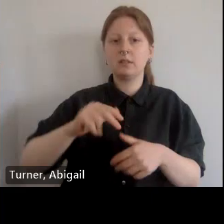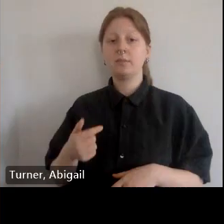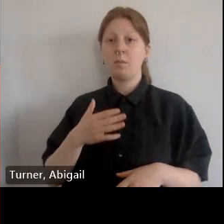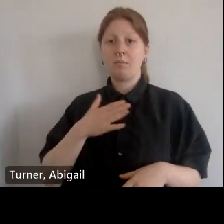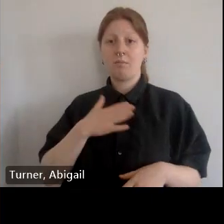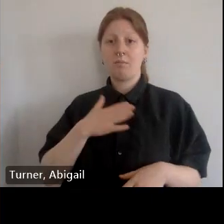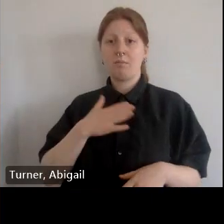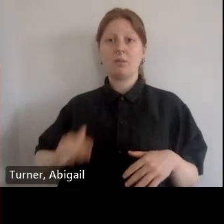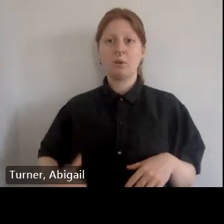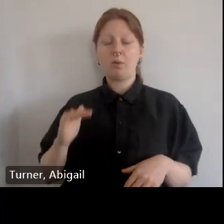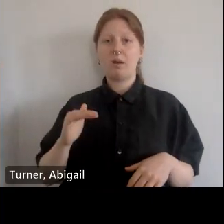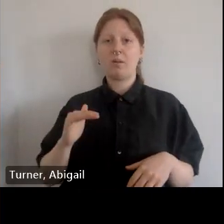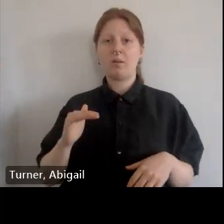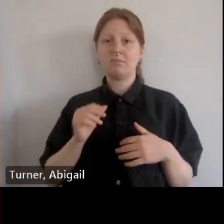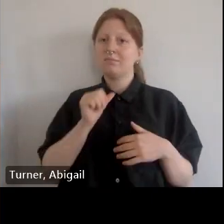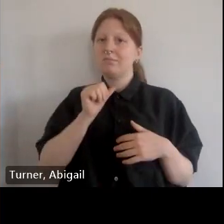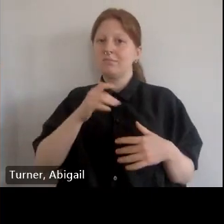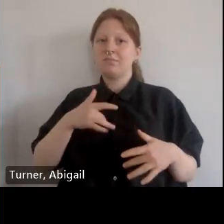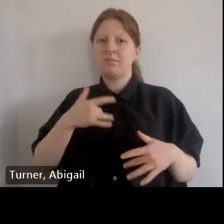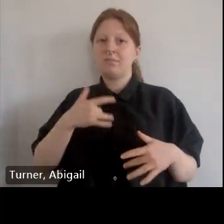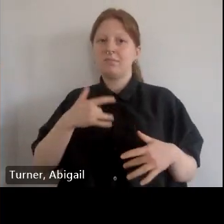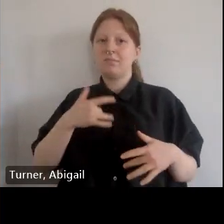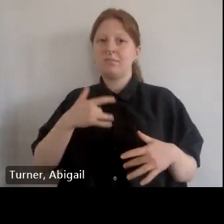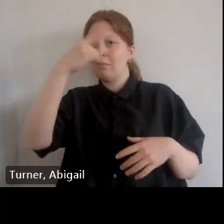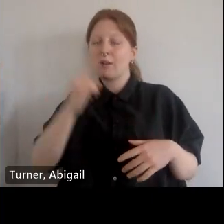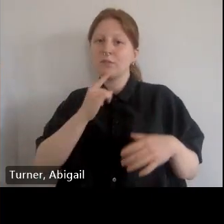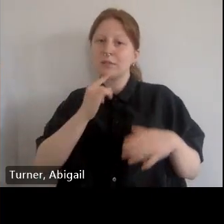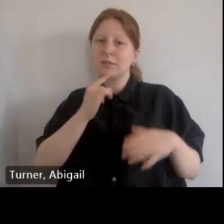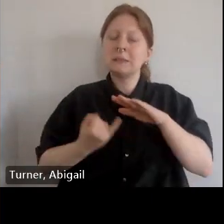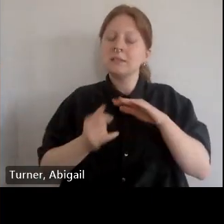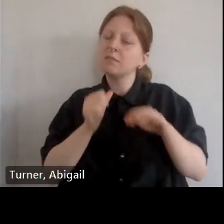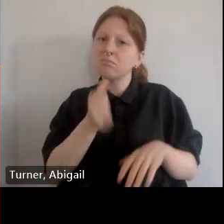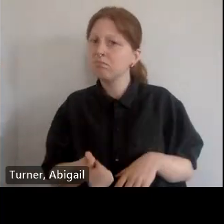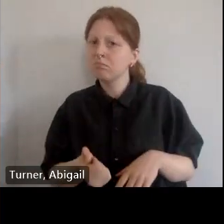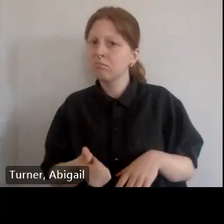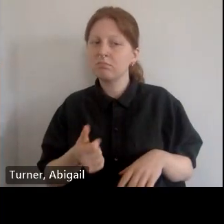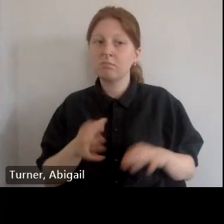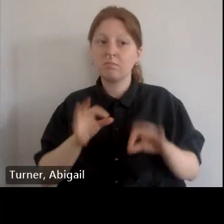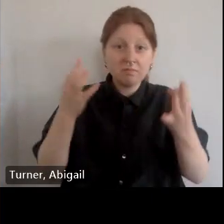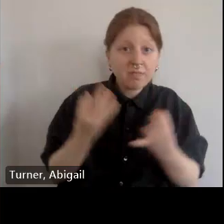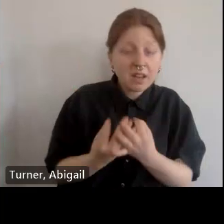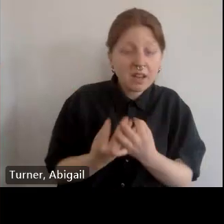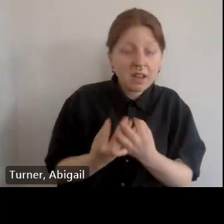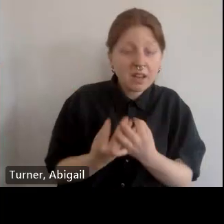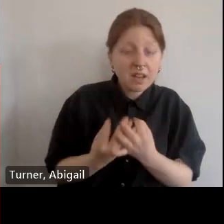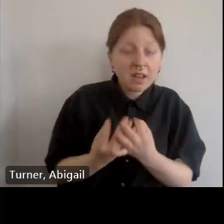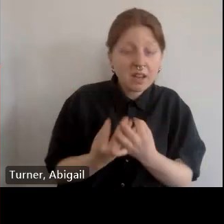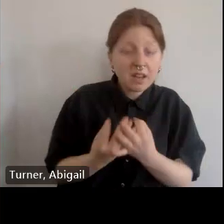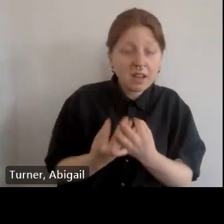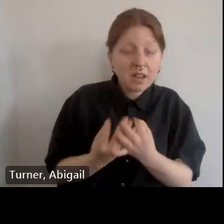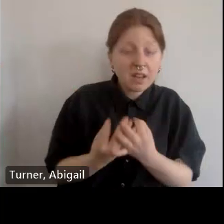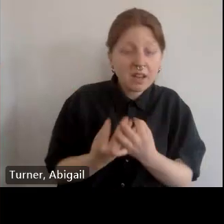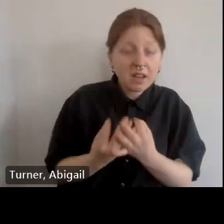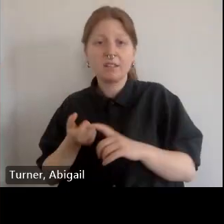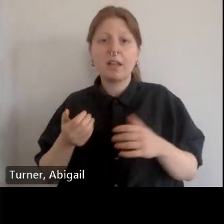Shore. I had my whole family there. I grew up in classrooms where I was often with white